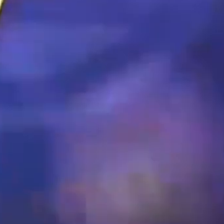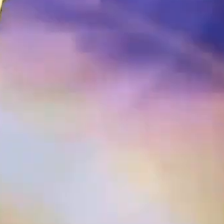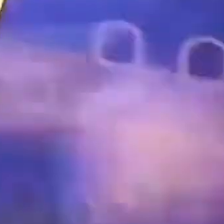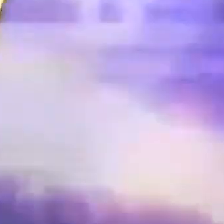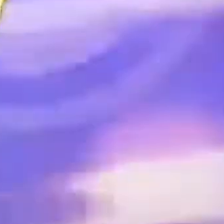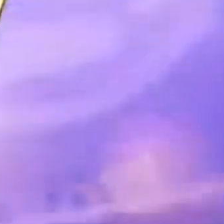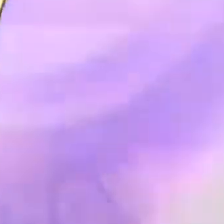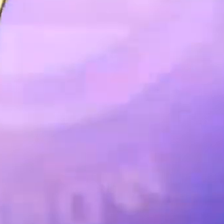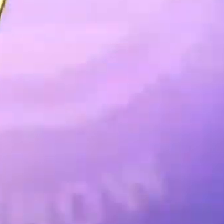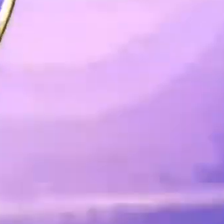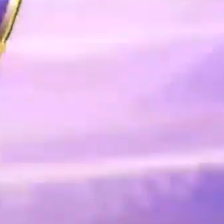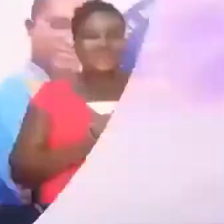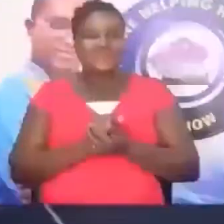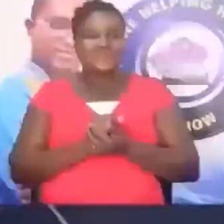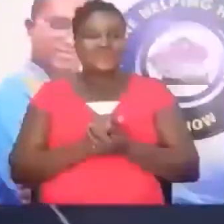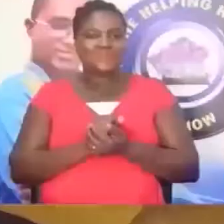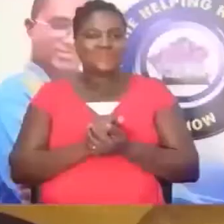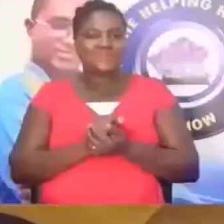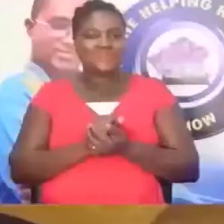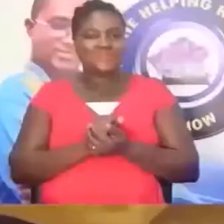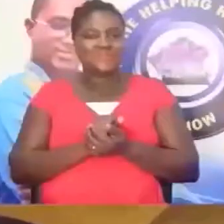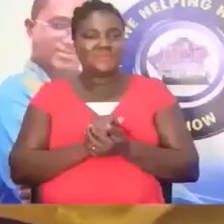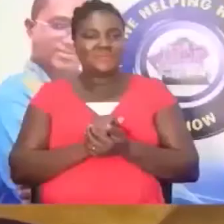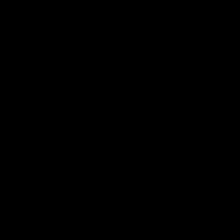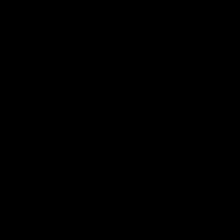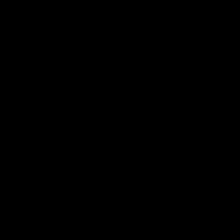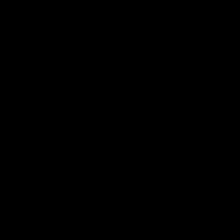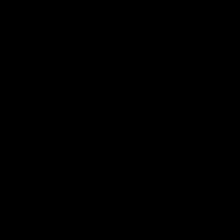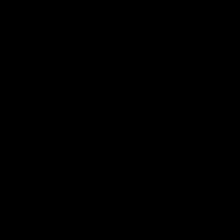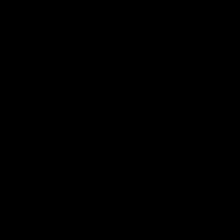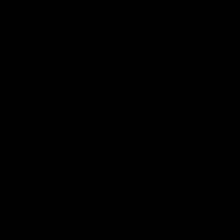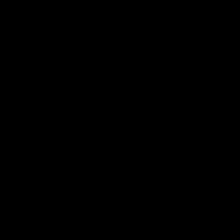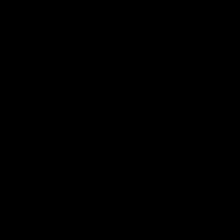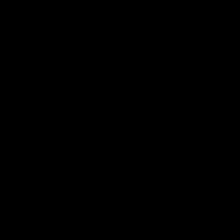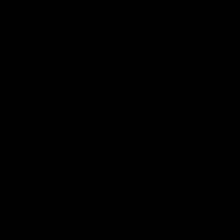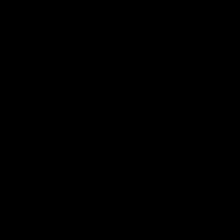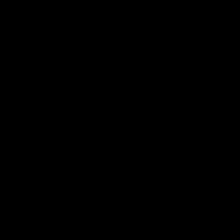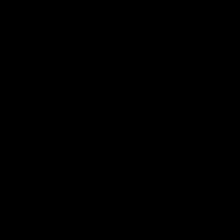Helping Hand TV Show with Bishop Dr. Charles C. Hackman. Thank you so much.